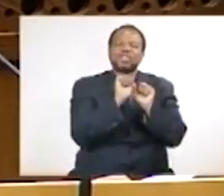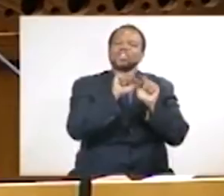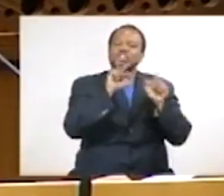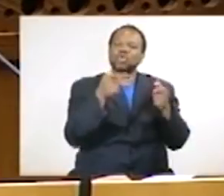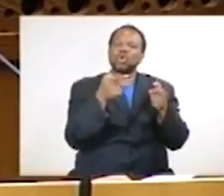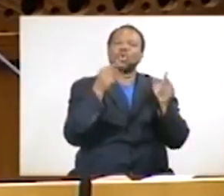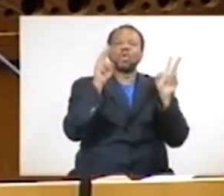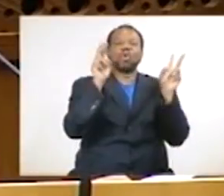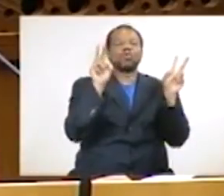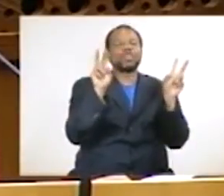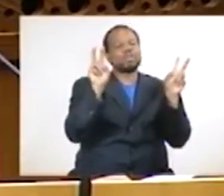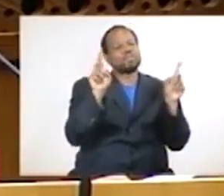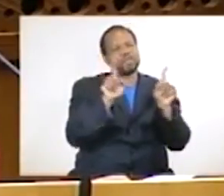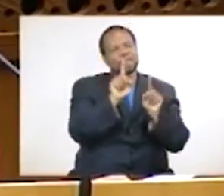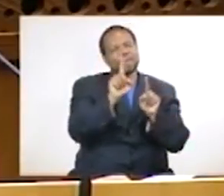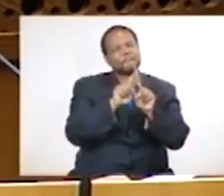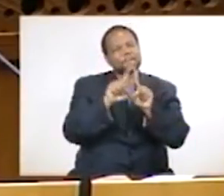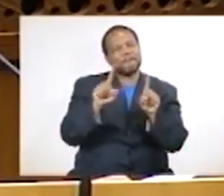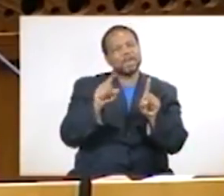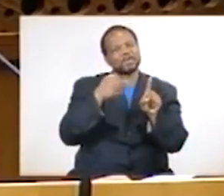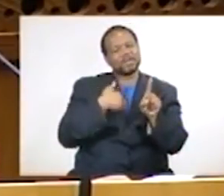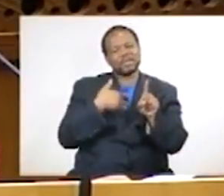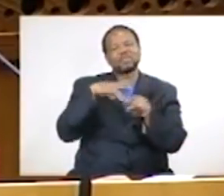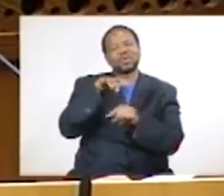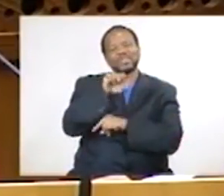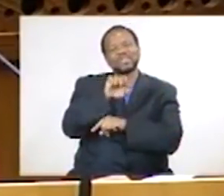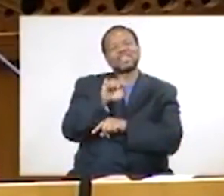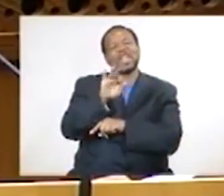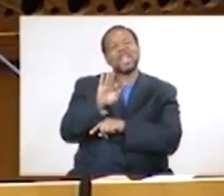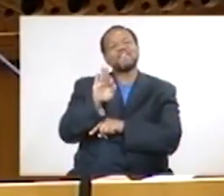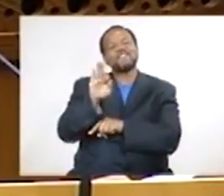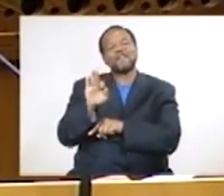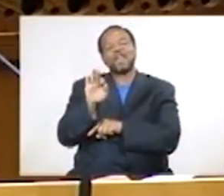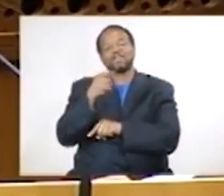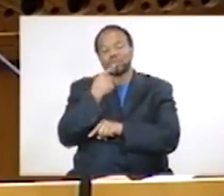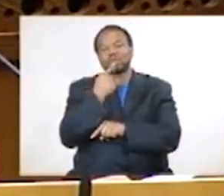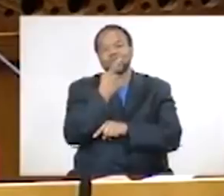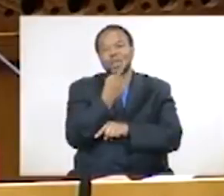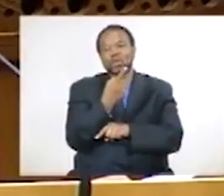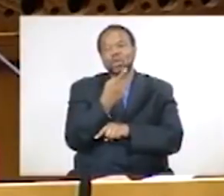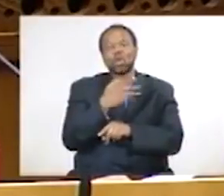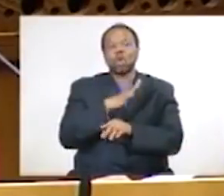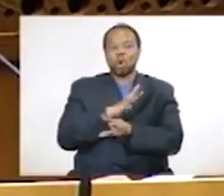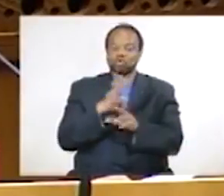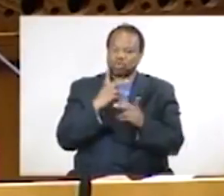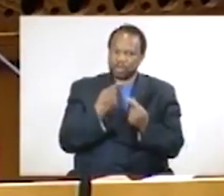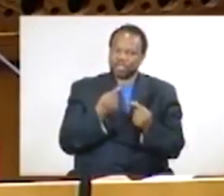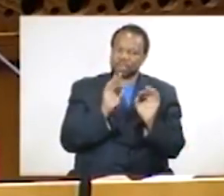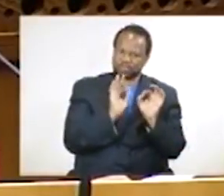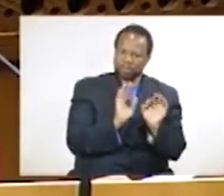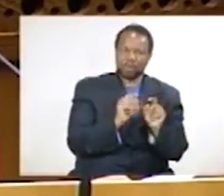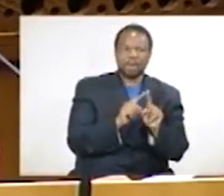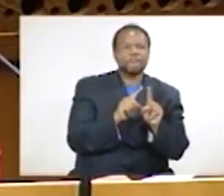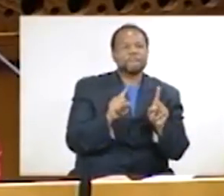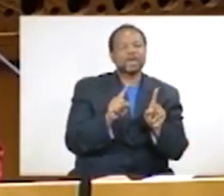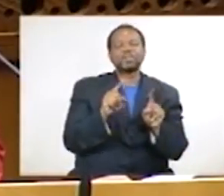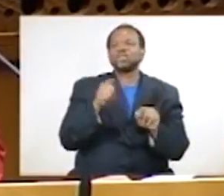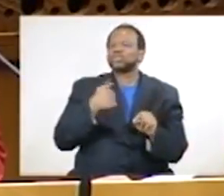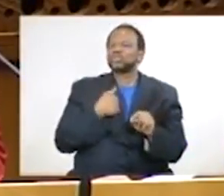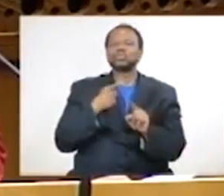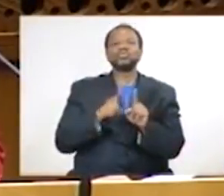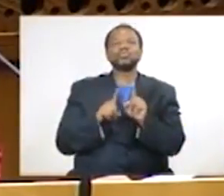Instead, we had a repetition of what has been said before. I know very well that your attempt to make radical economic changes